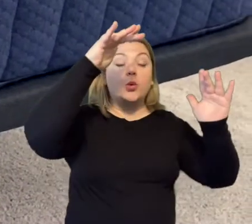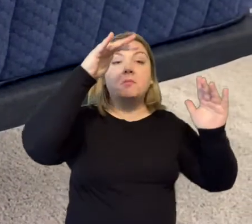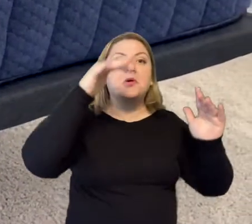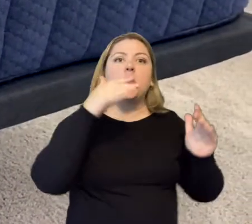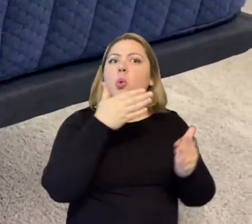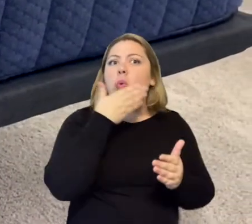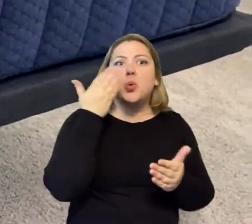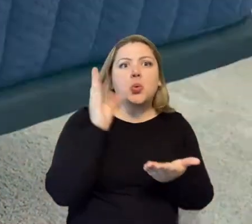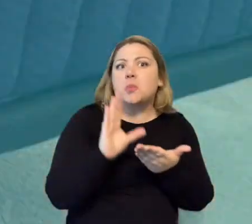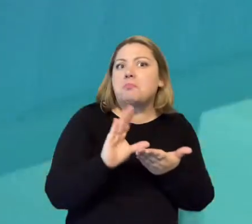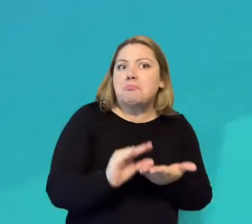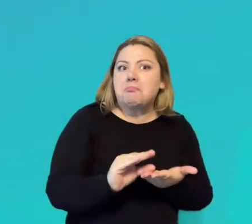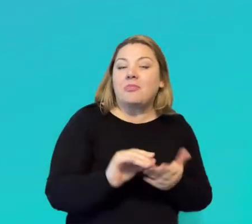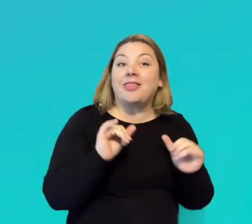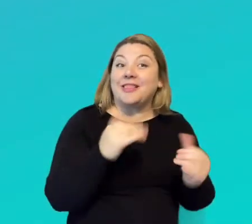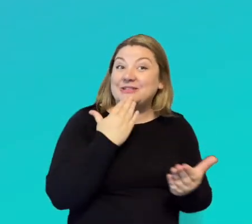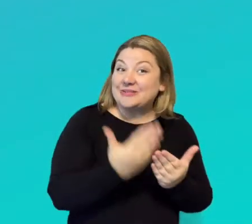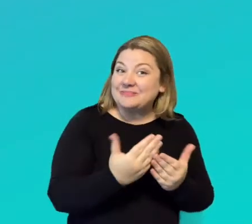great.